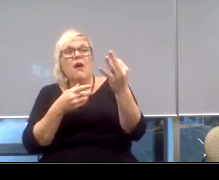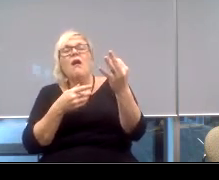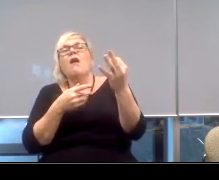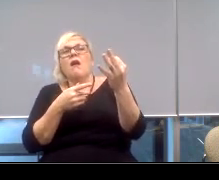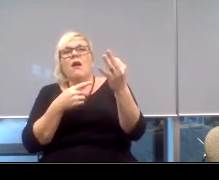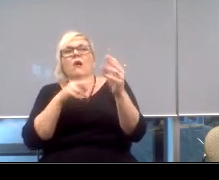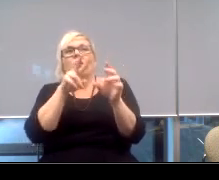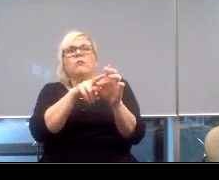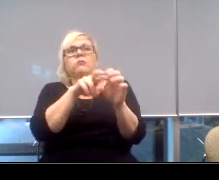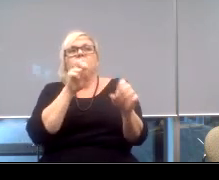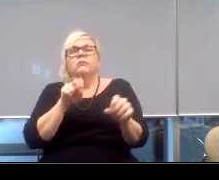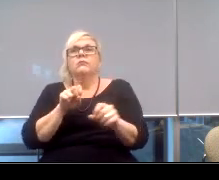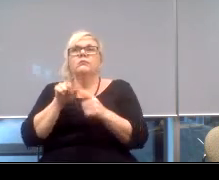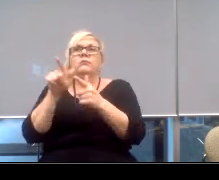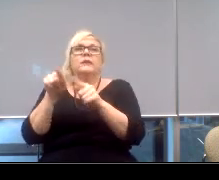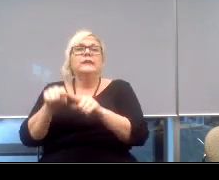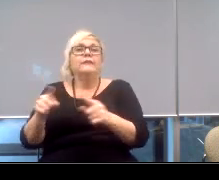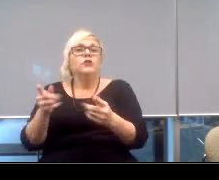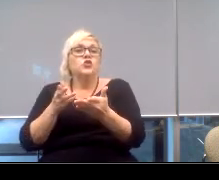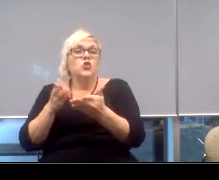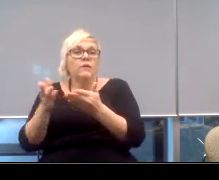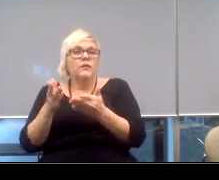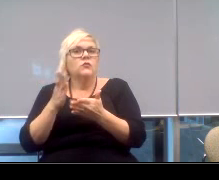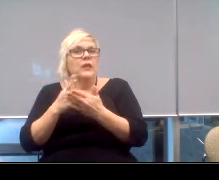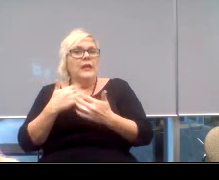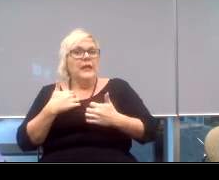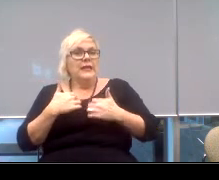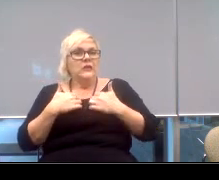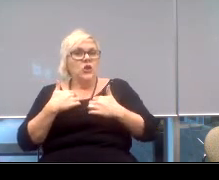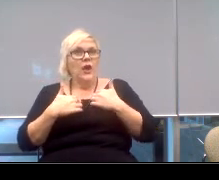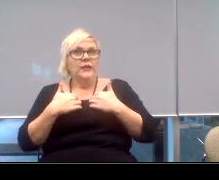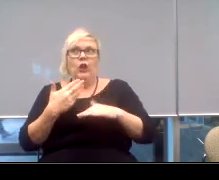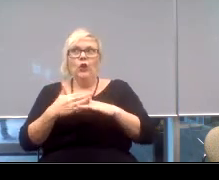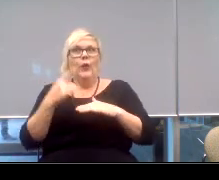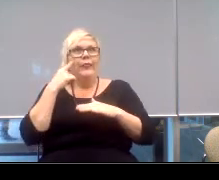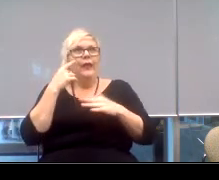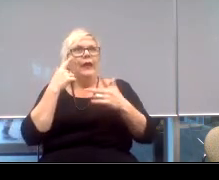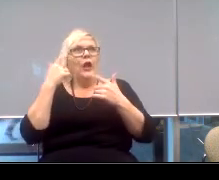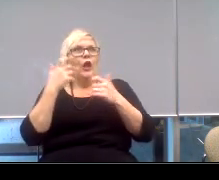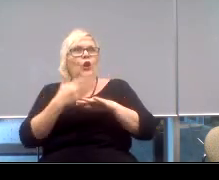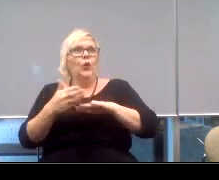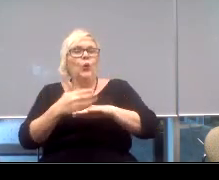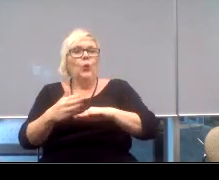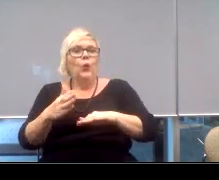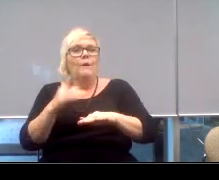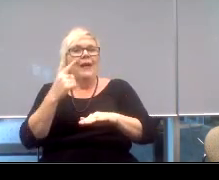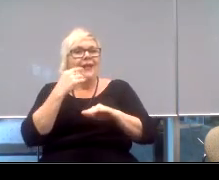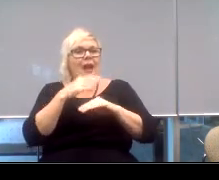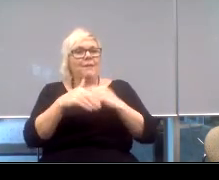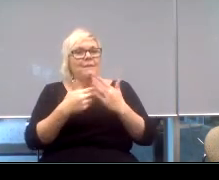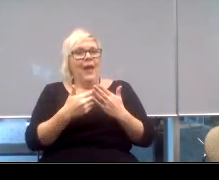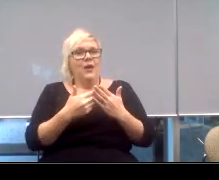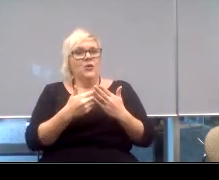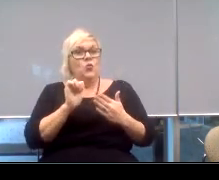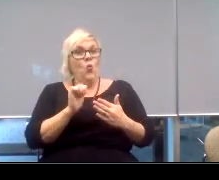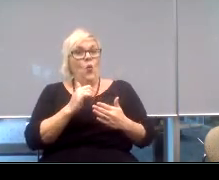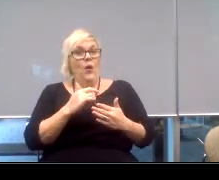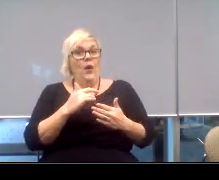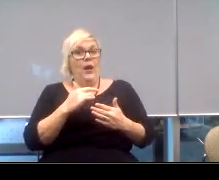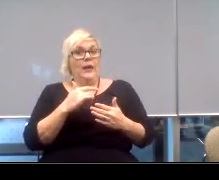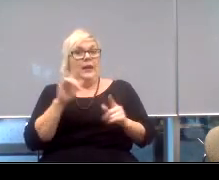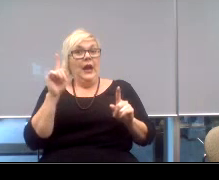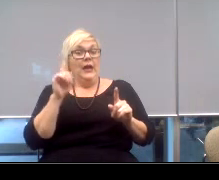tempting and an exciting opportunity. However, don't forget to look after existing customers. In many cases, it's easier to keep your existing customers and